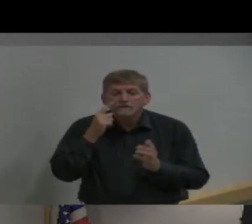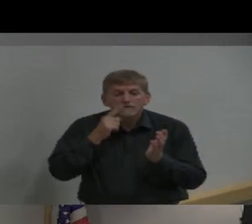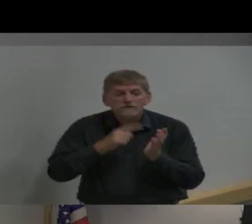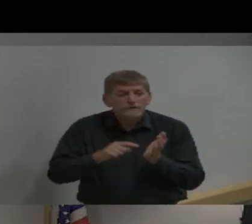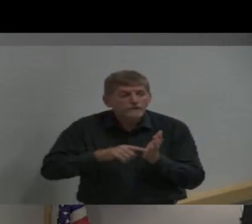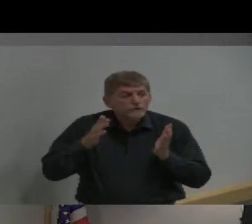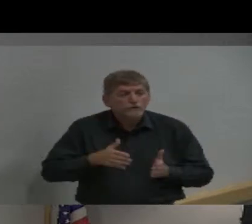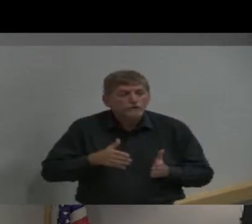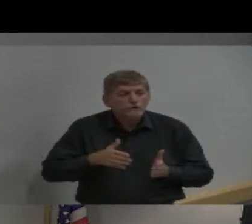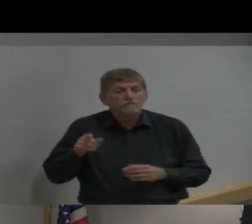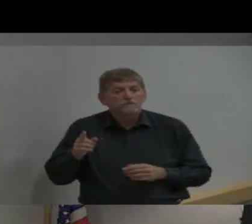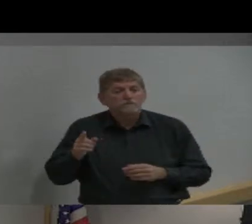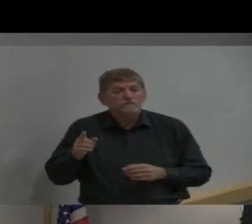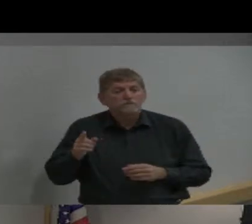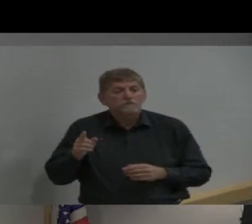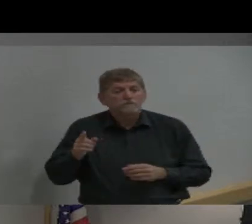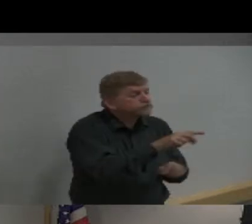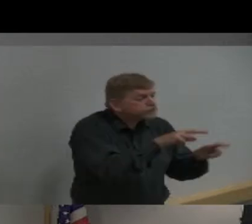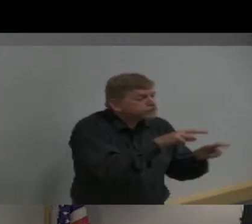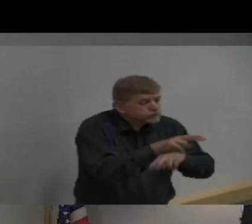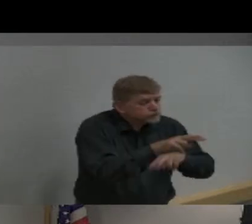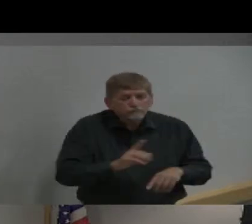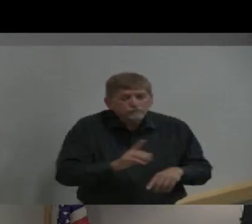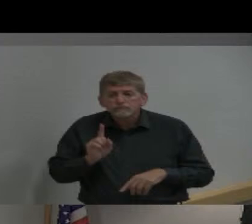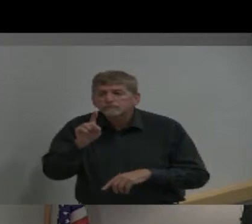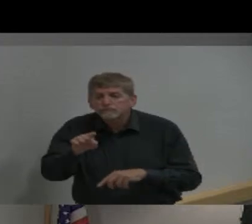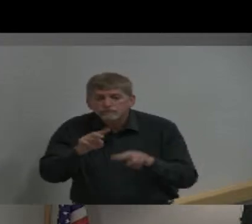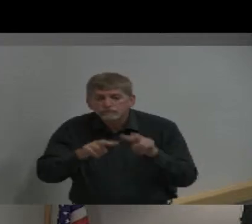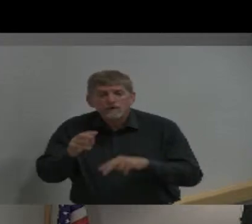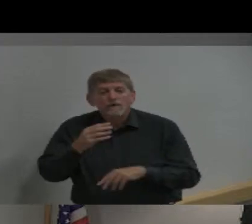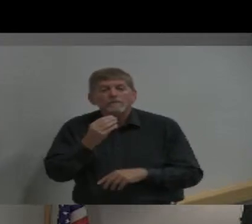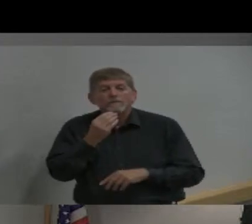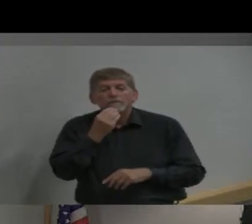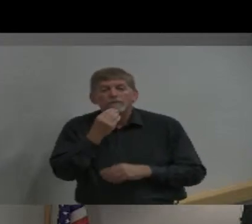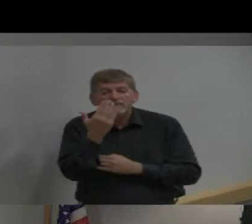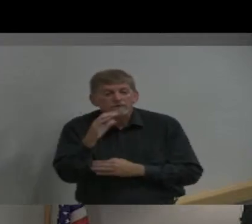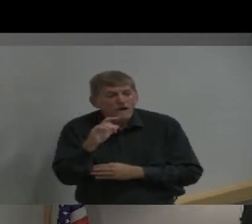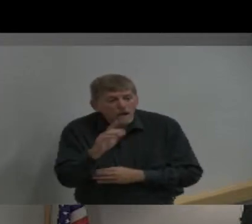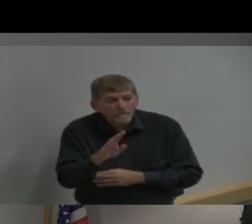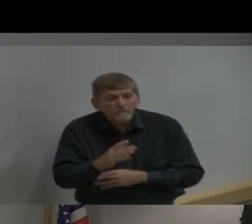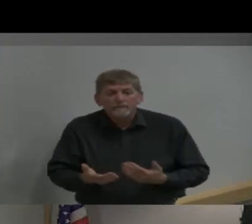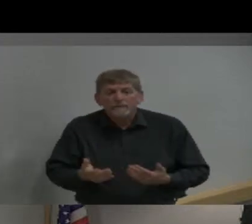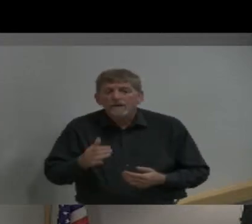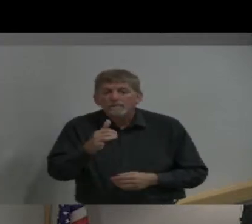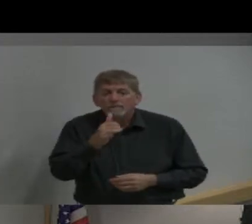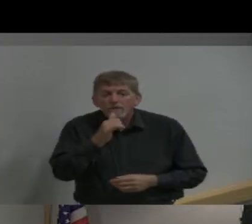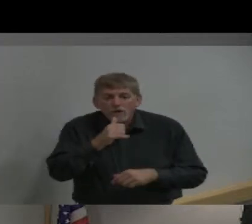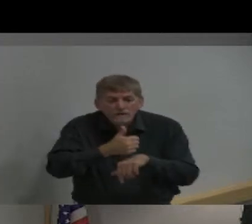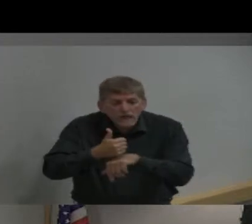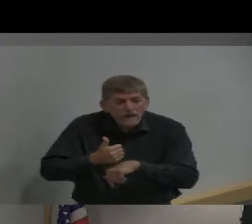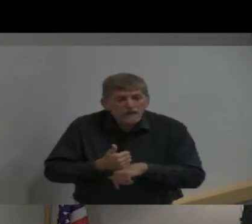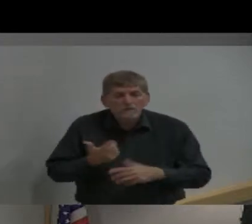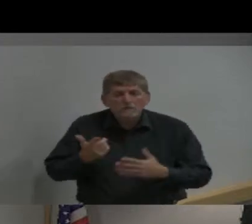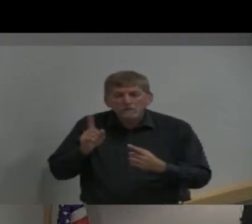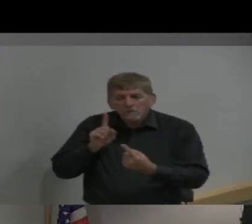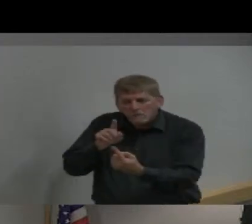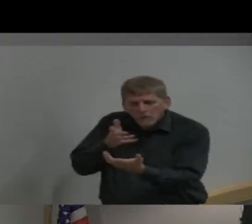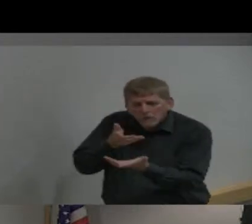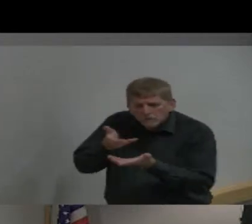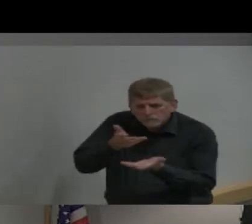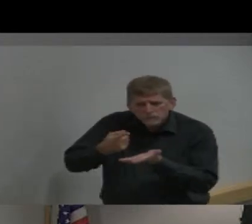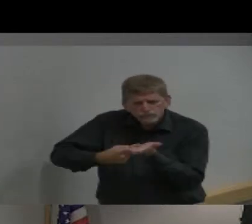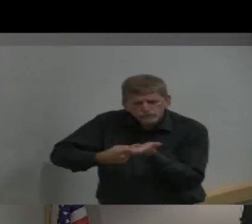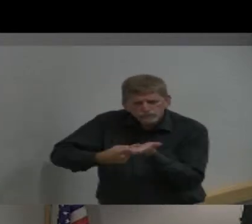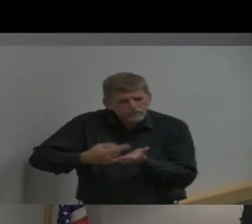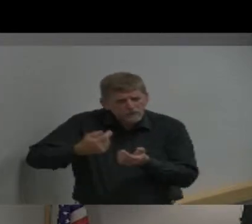the Breakfast Club bar establishments to speak with the managers and